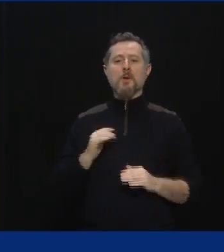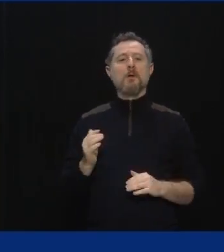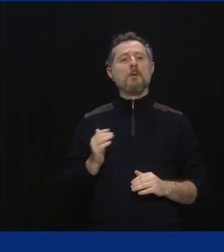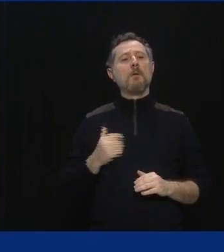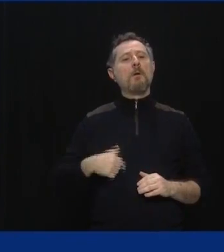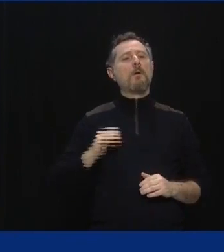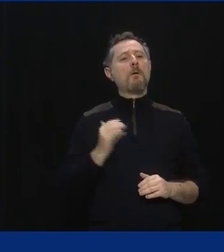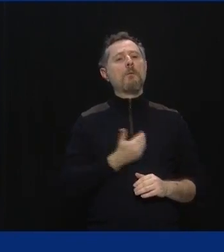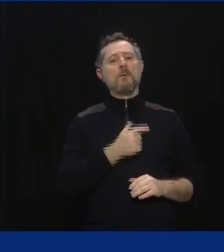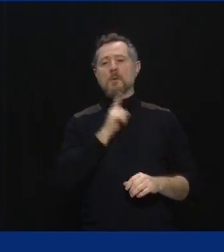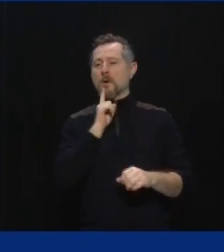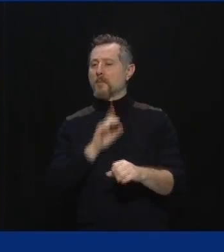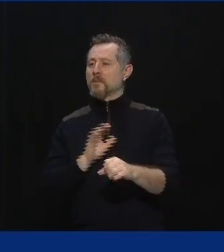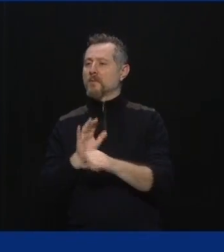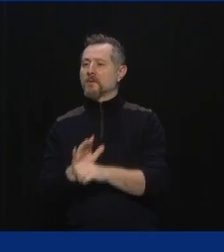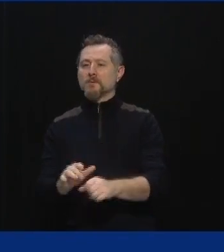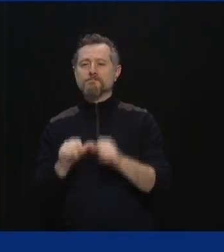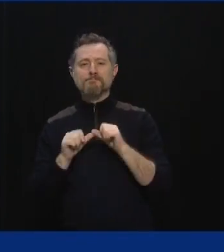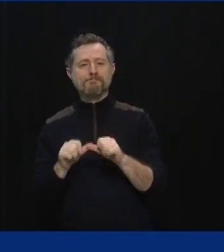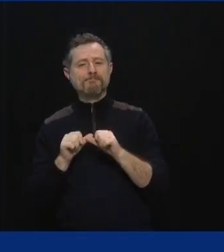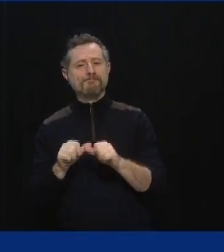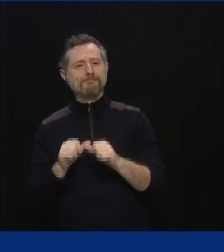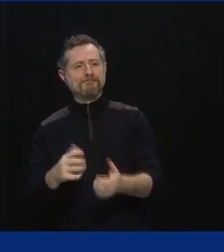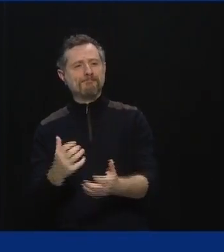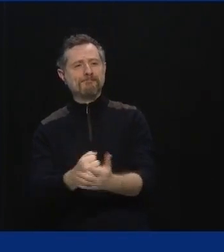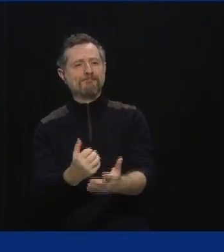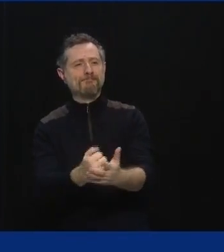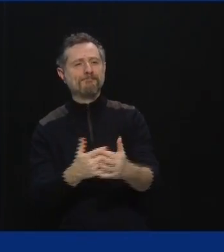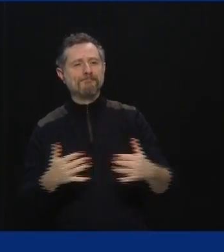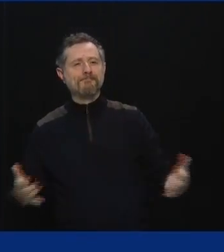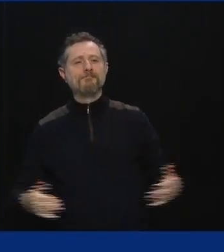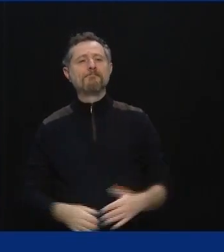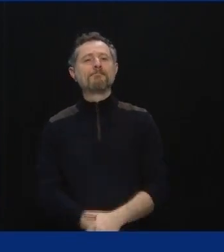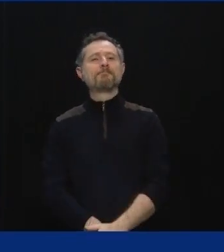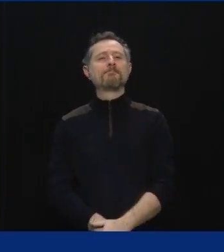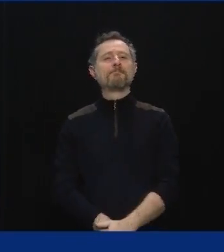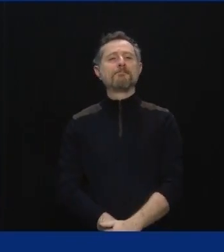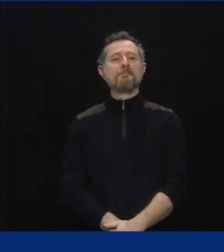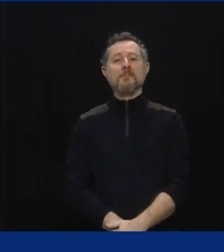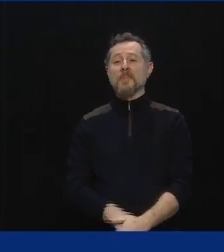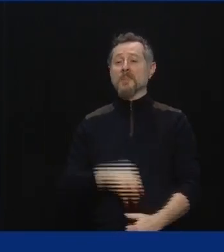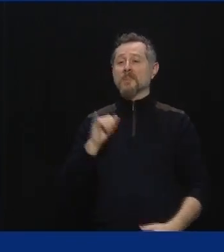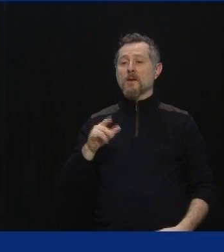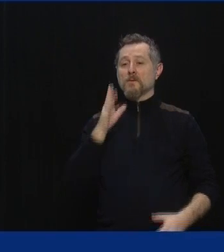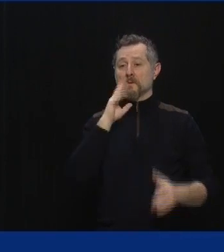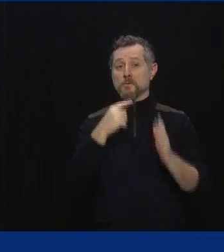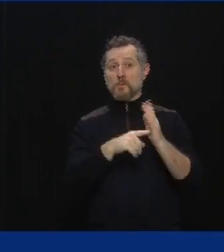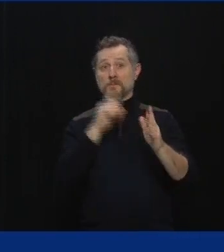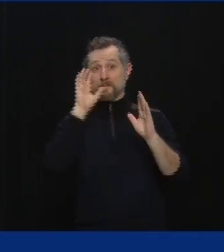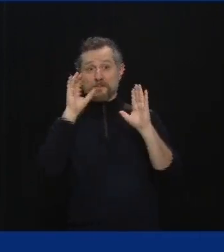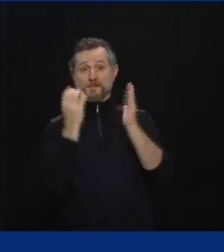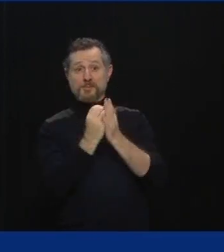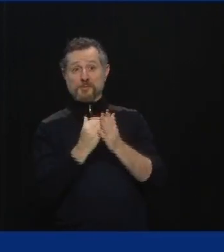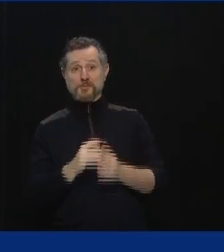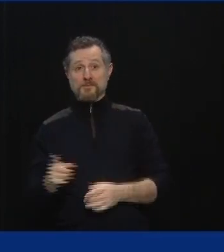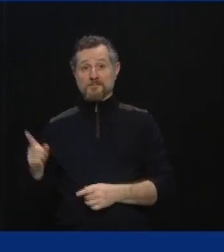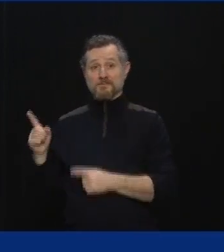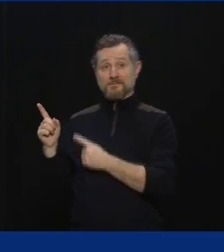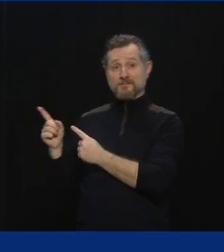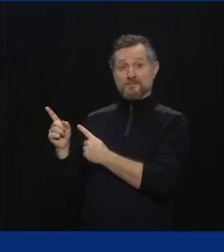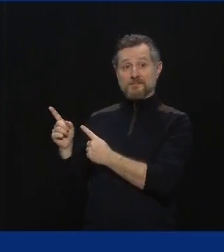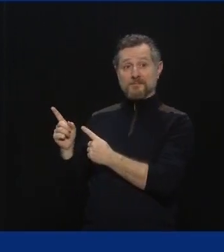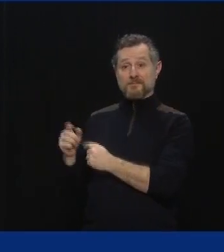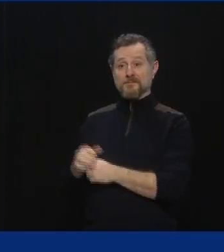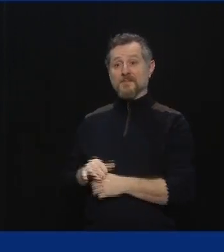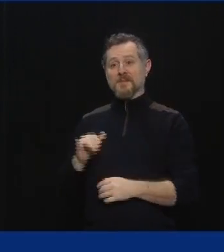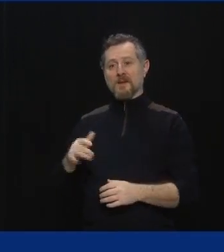continue that leverage. Now let's take a look at what the new Terminal 1 will look like. Here's an aerial view of